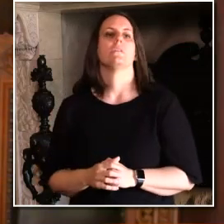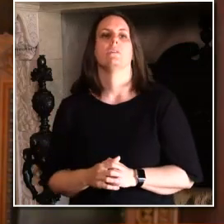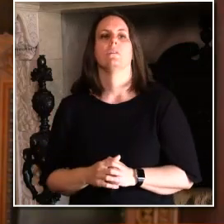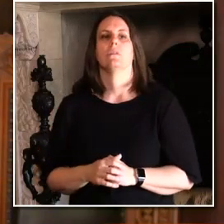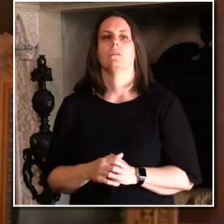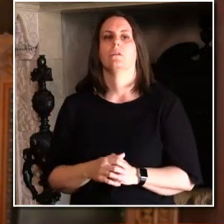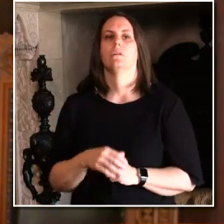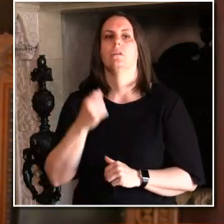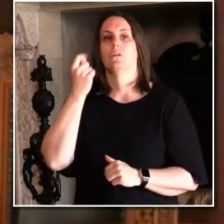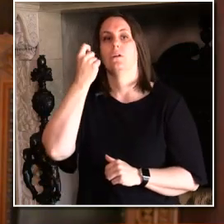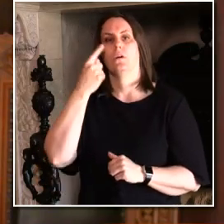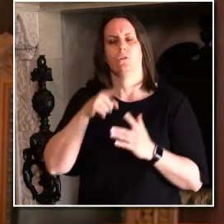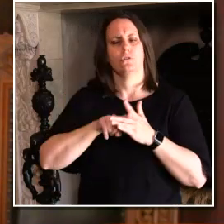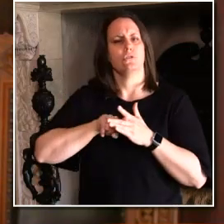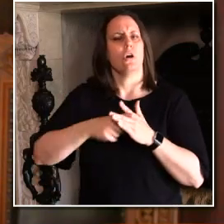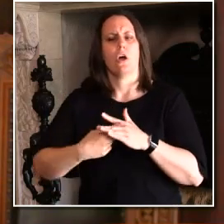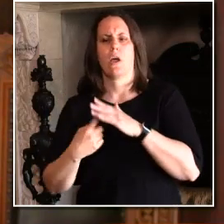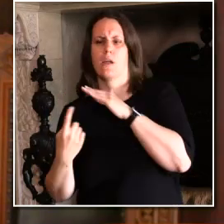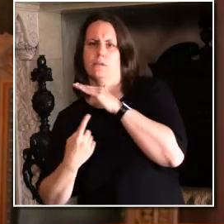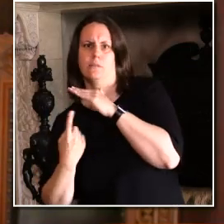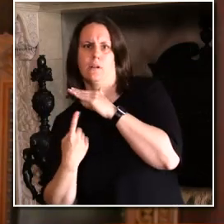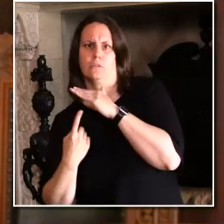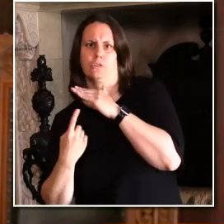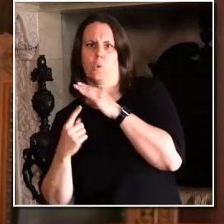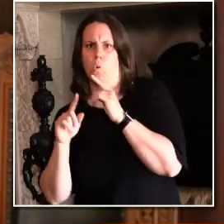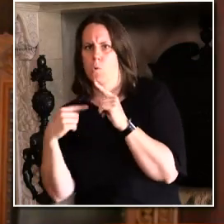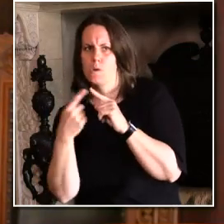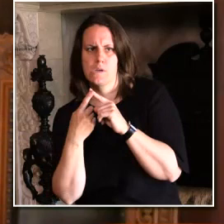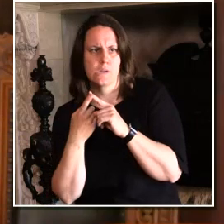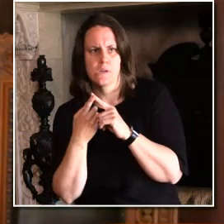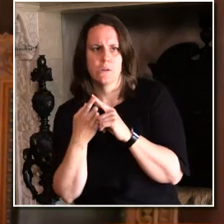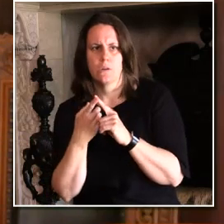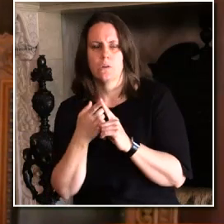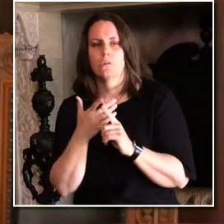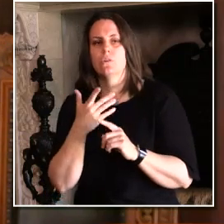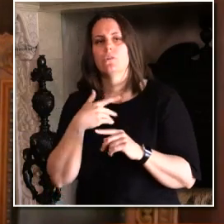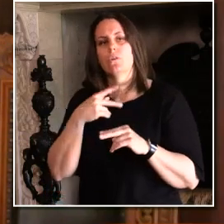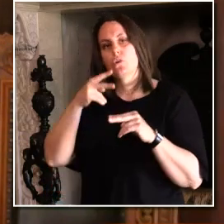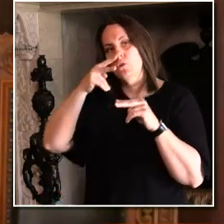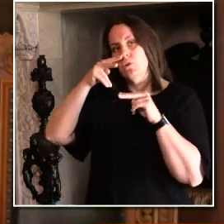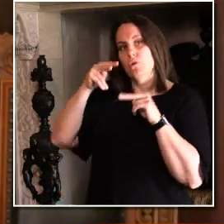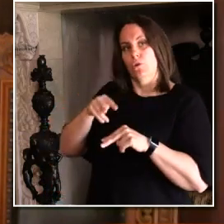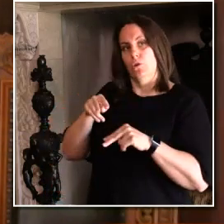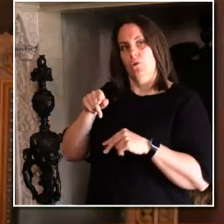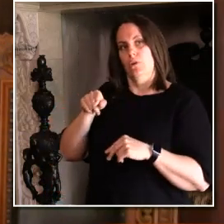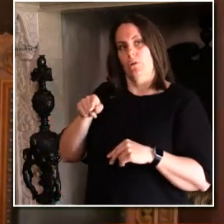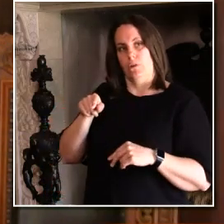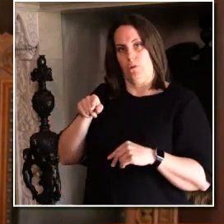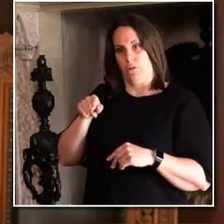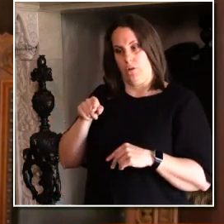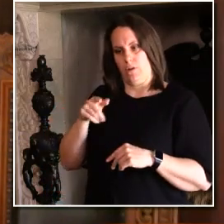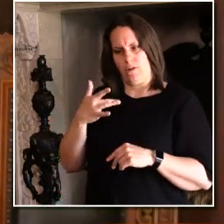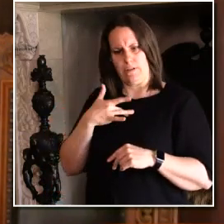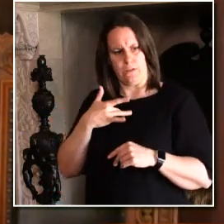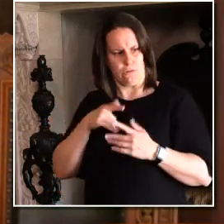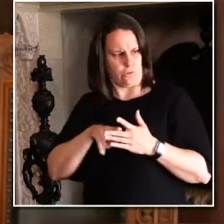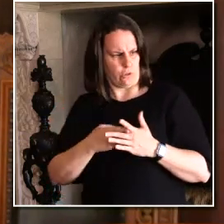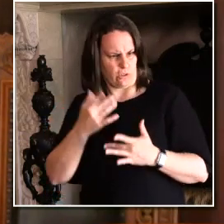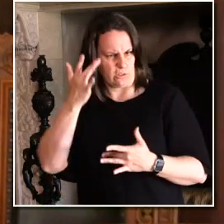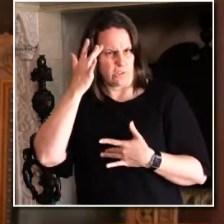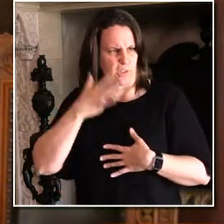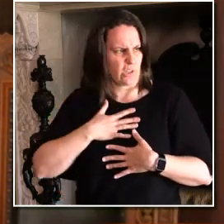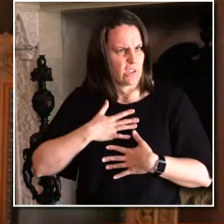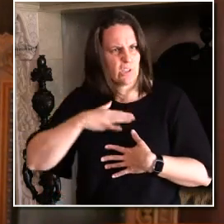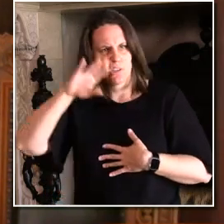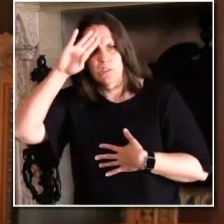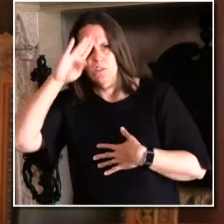we start counting when you would end someone's isolation by looking at what their onset date is. And so at this point, our recommendation is